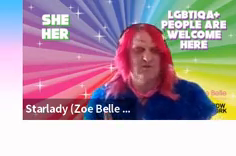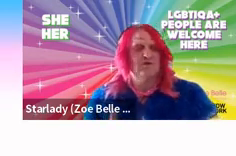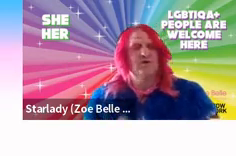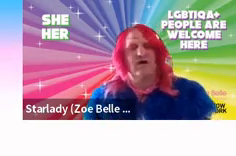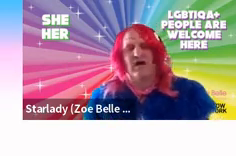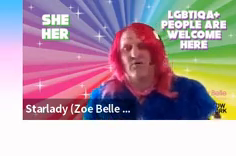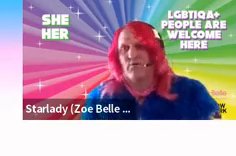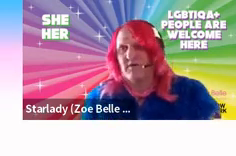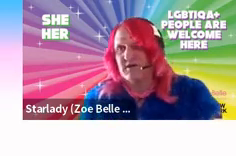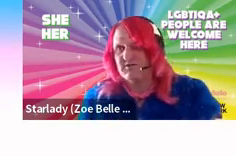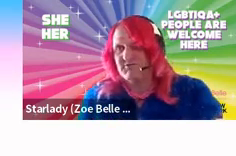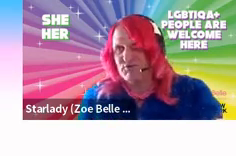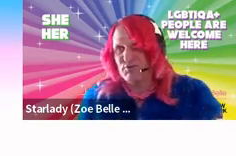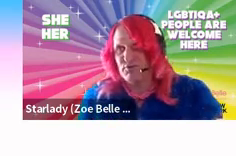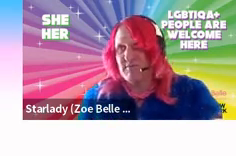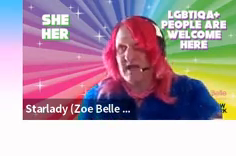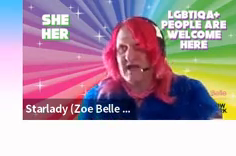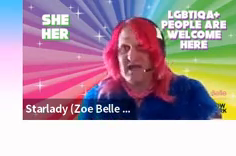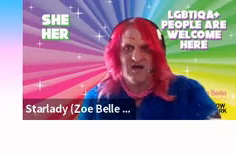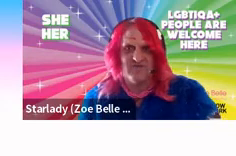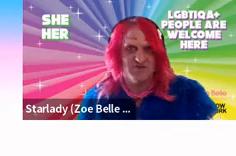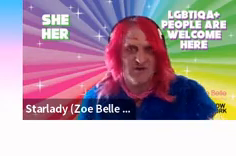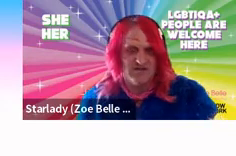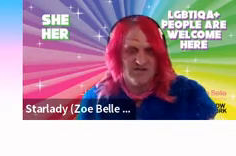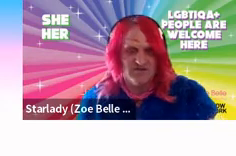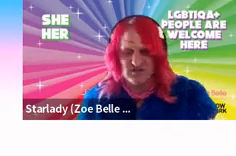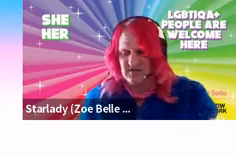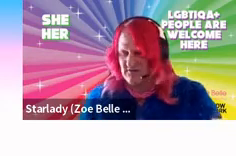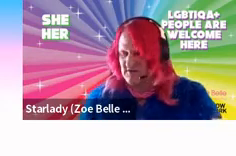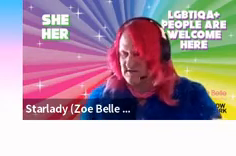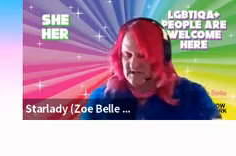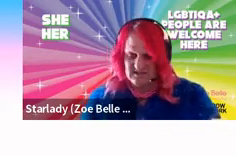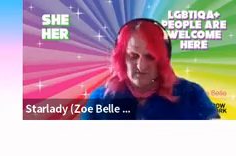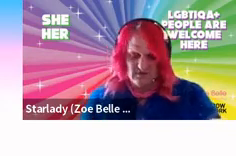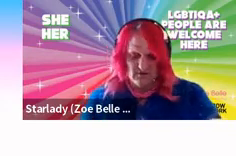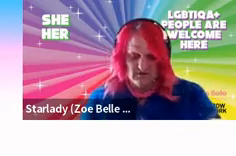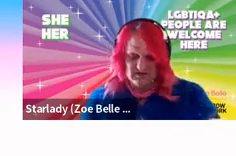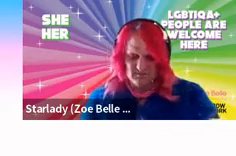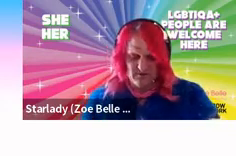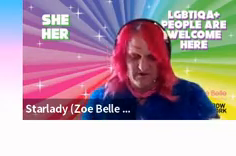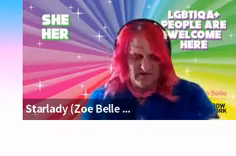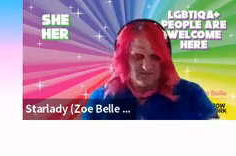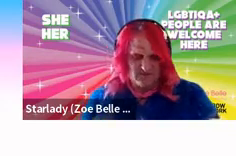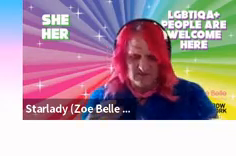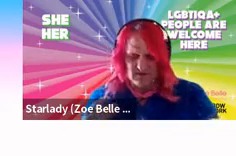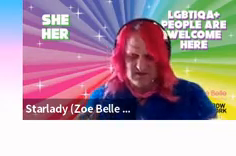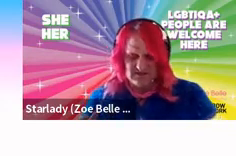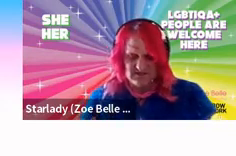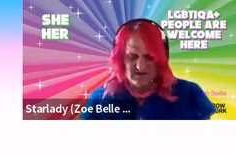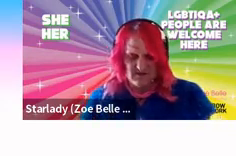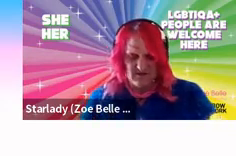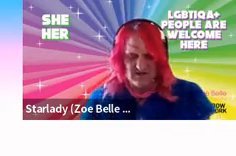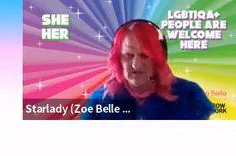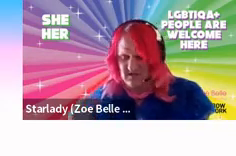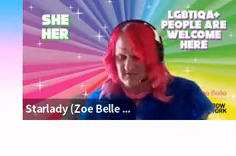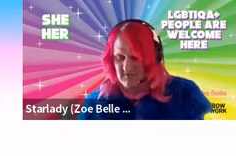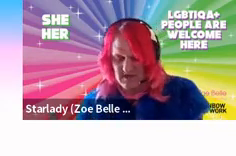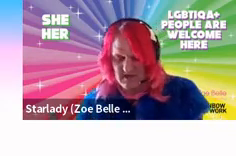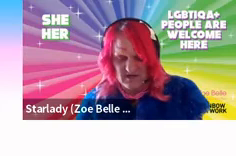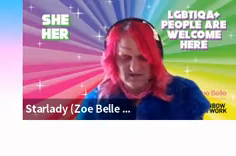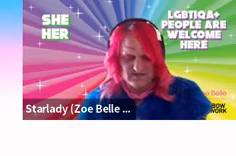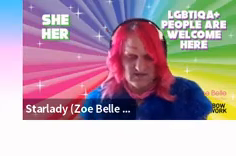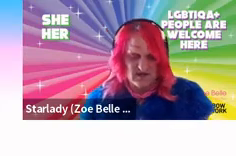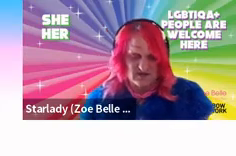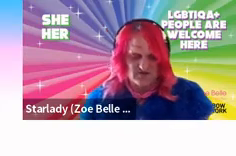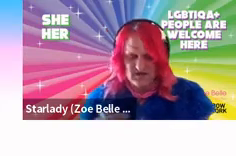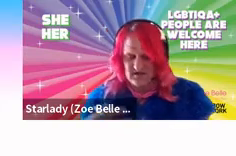trans woman, women who may have a trans and gender diverse history or experience, but don't necessarily